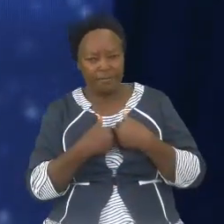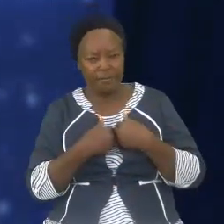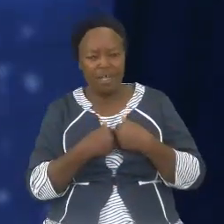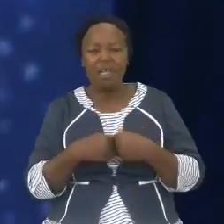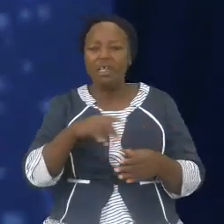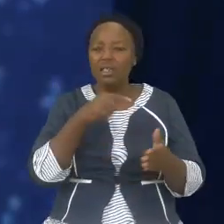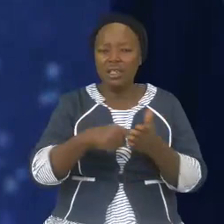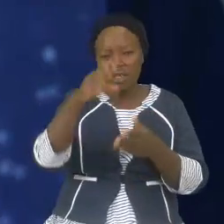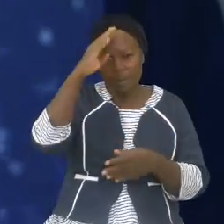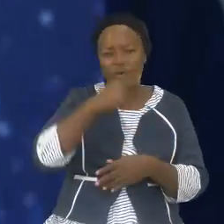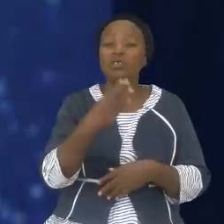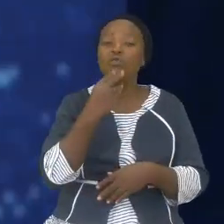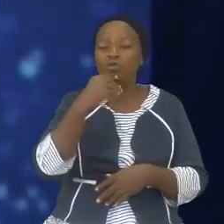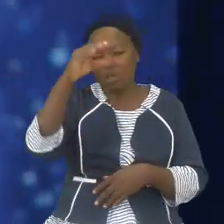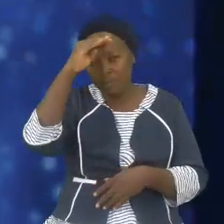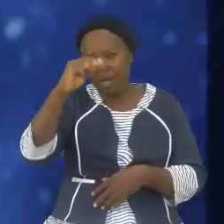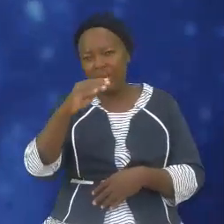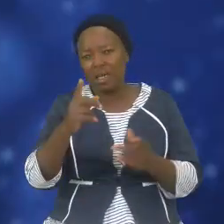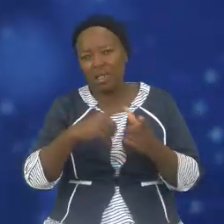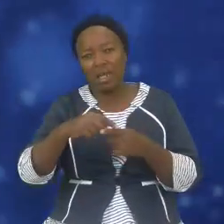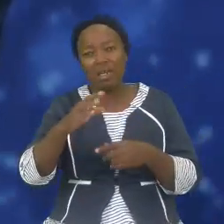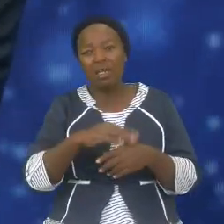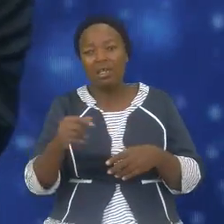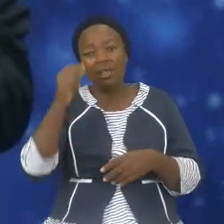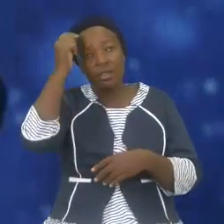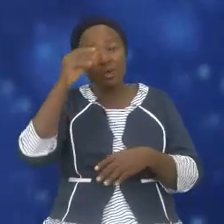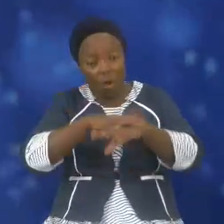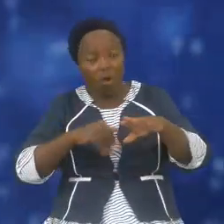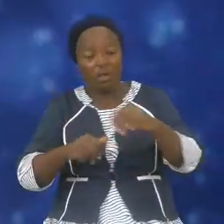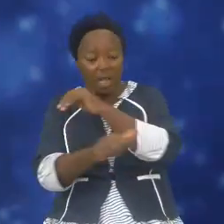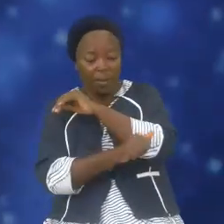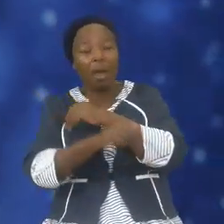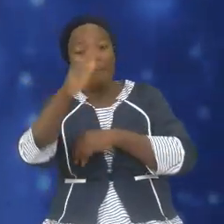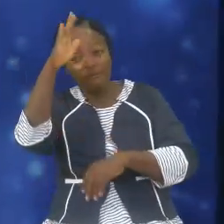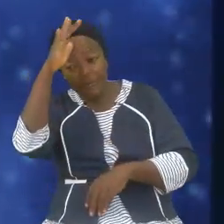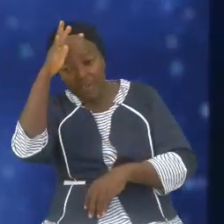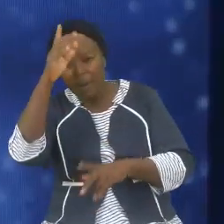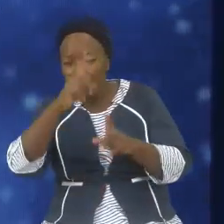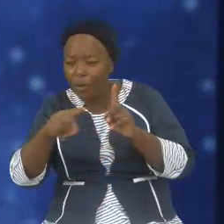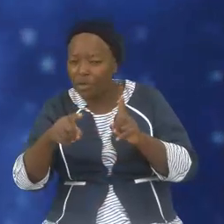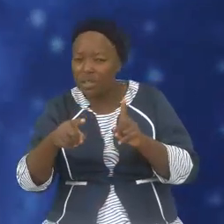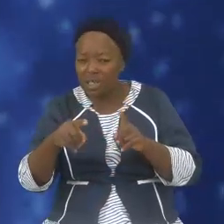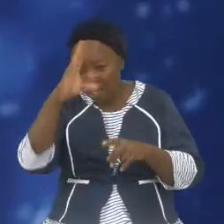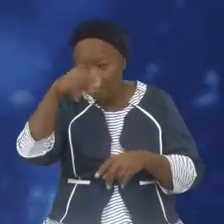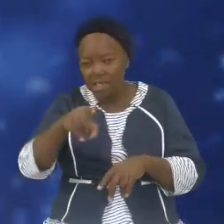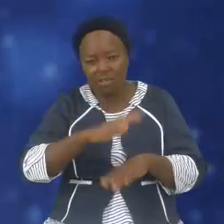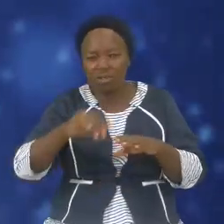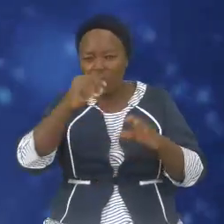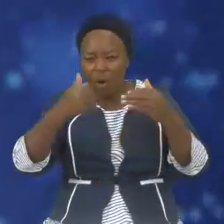man and he called Abraham father, but he didn't have the